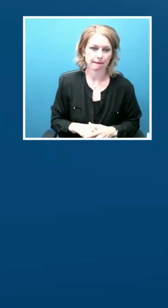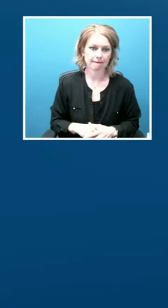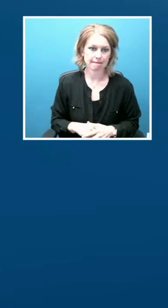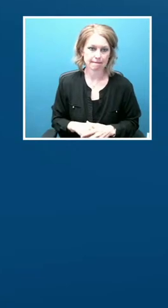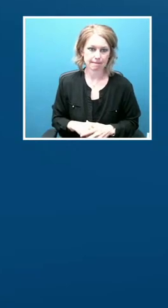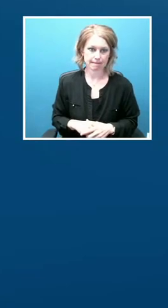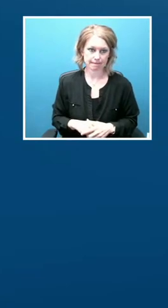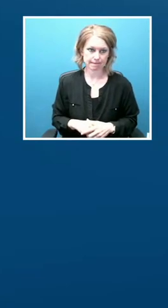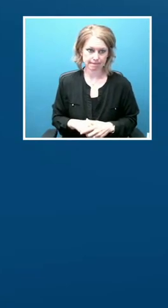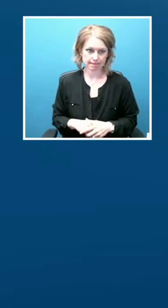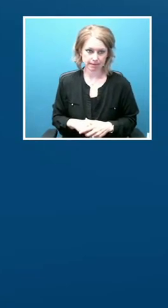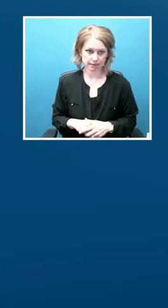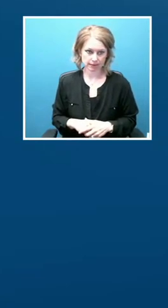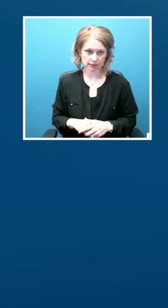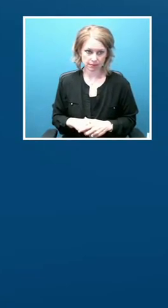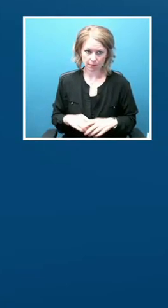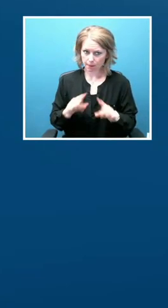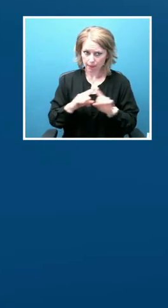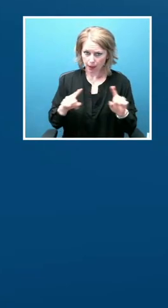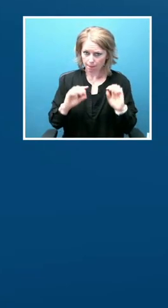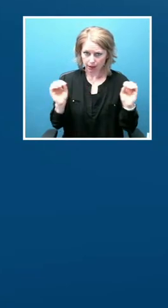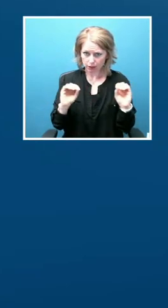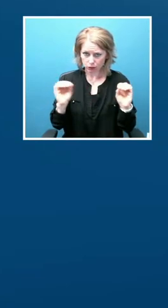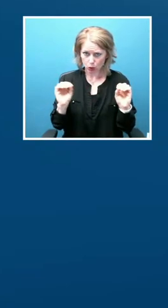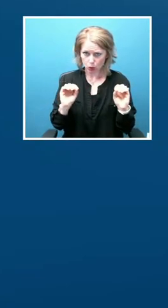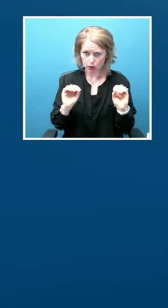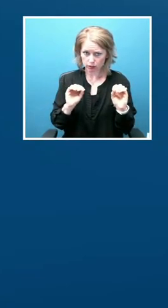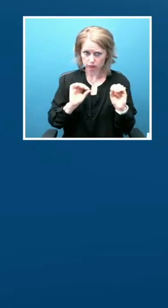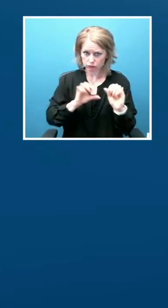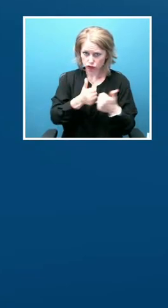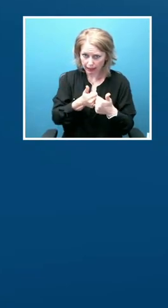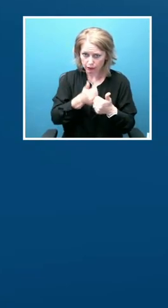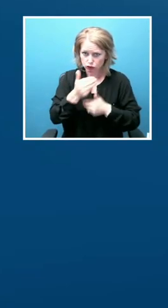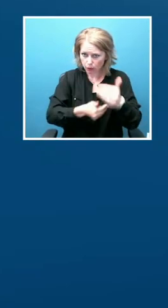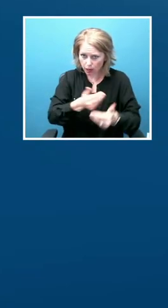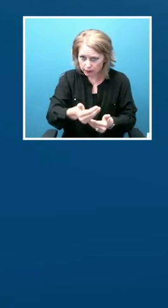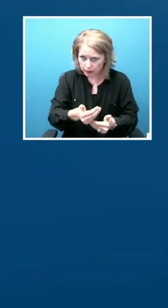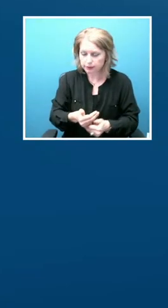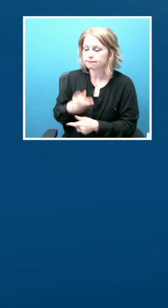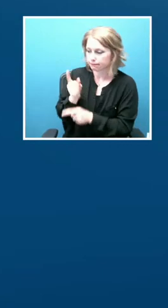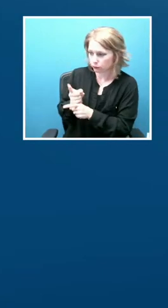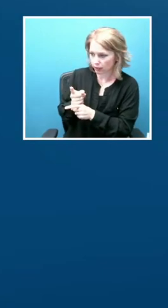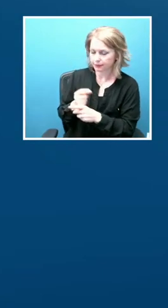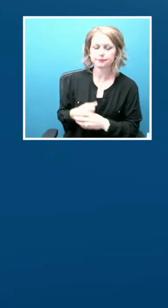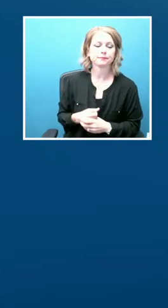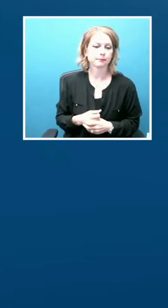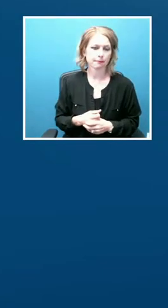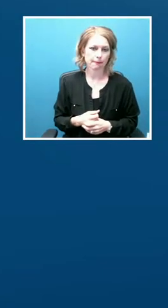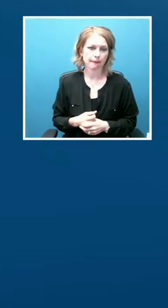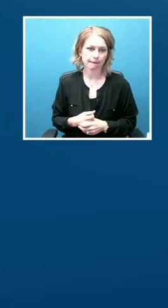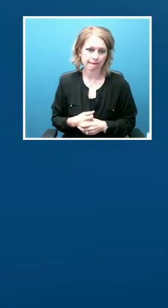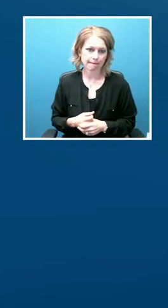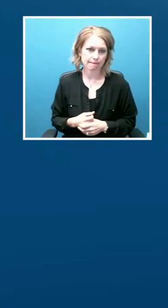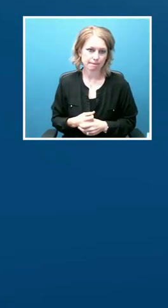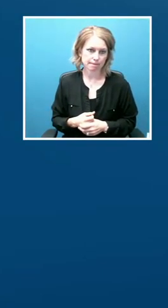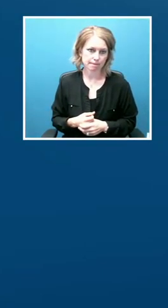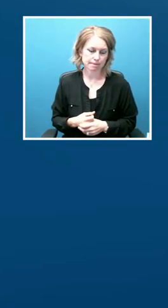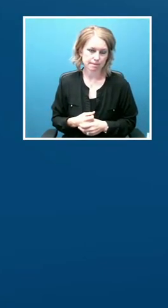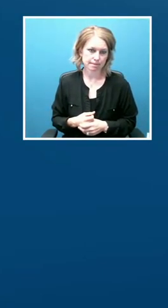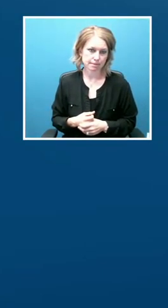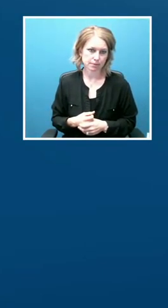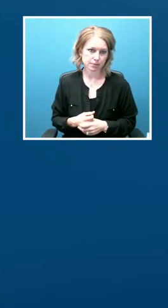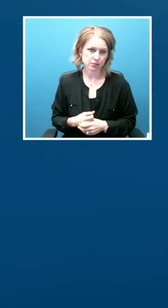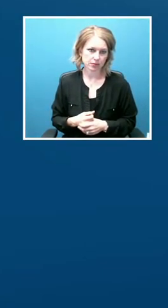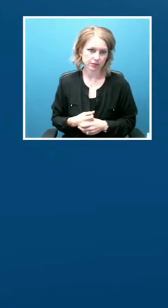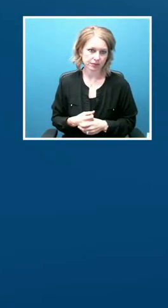fact, challenge those people. They did not. Okay, I need to know that. And also, this I think you might have answered, but I just want to